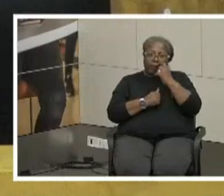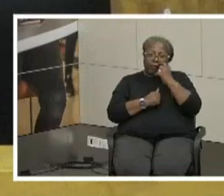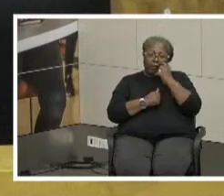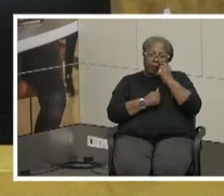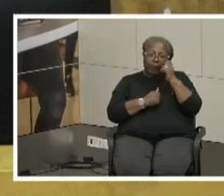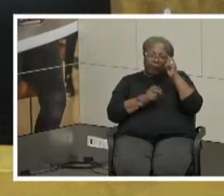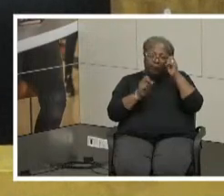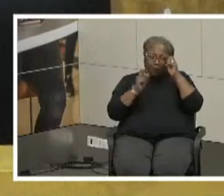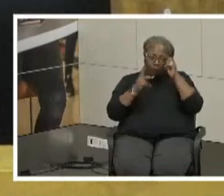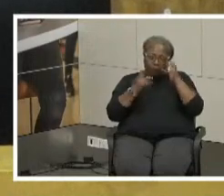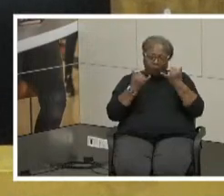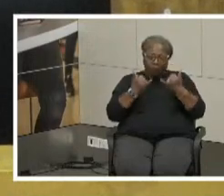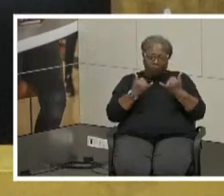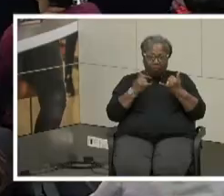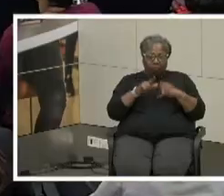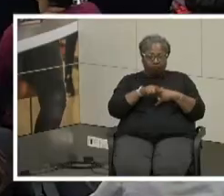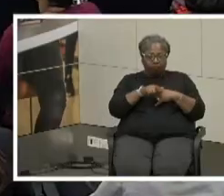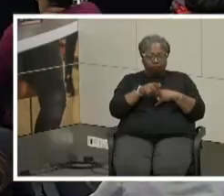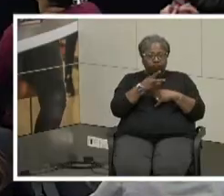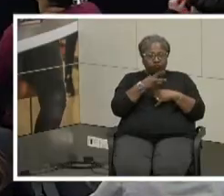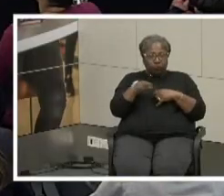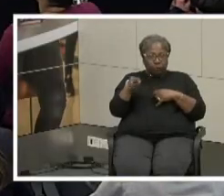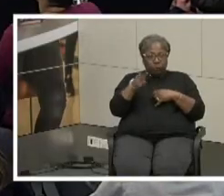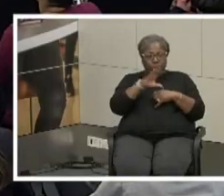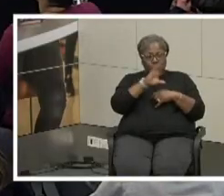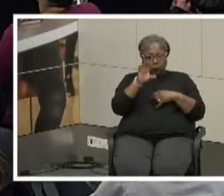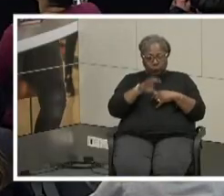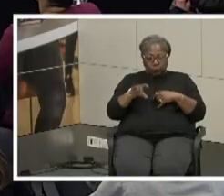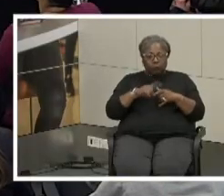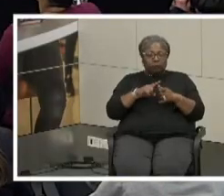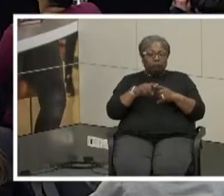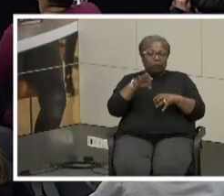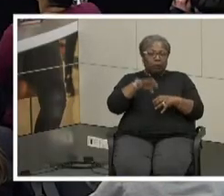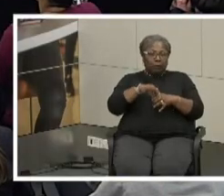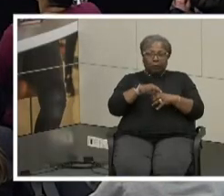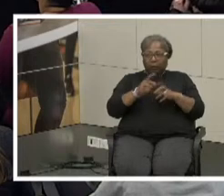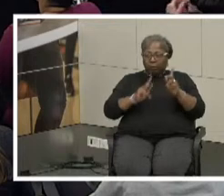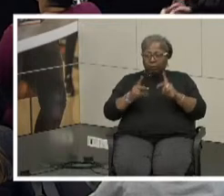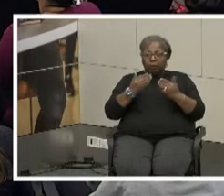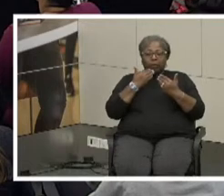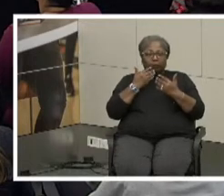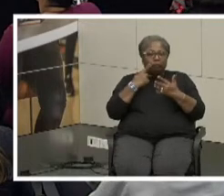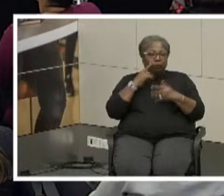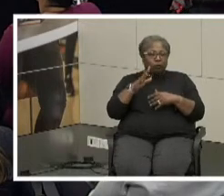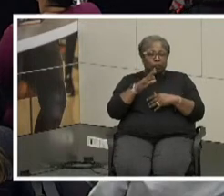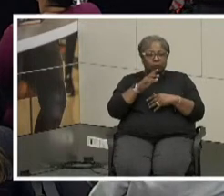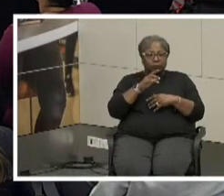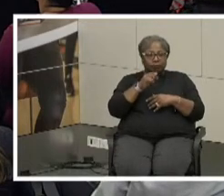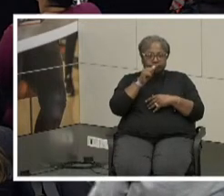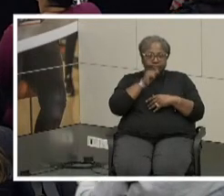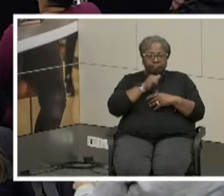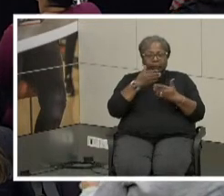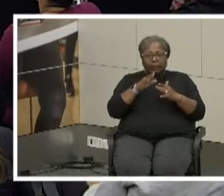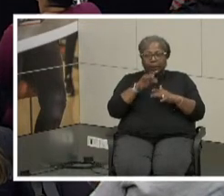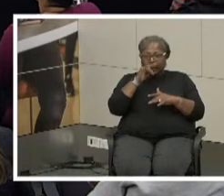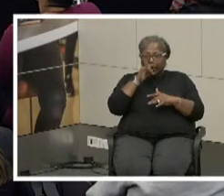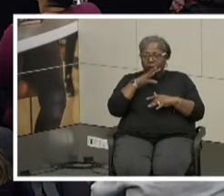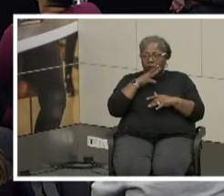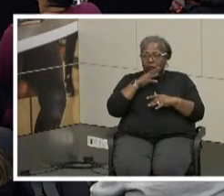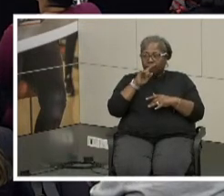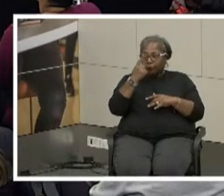yeah okay let's switch to zoom and then we'll go to our elected officials thank you for your grace letting the kids